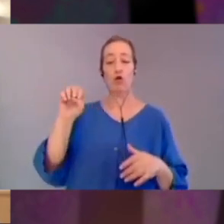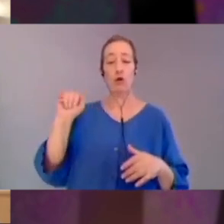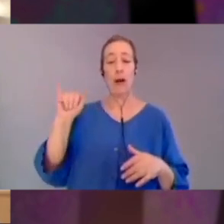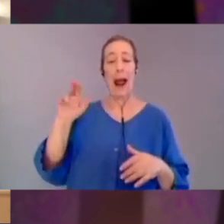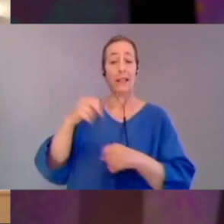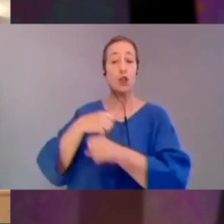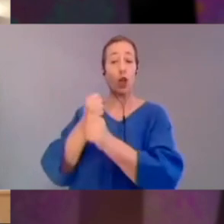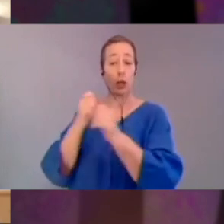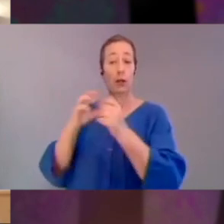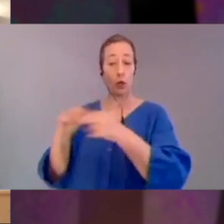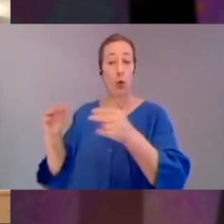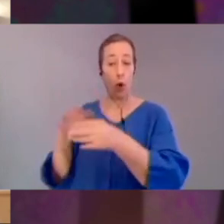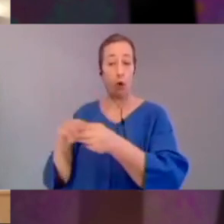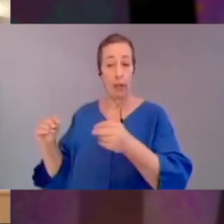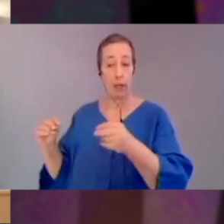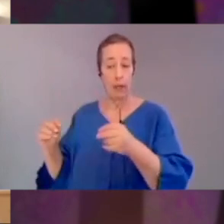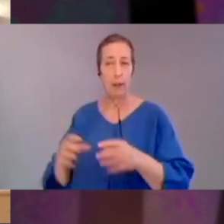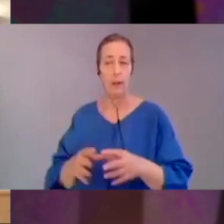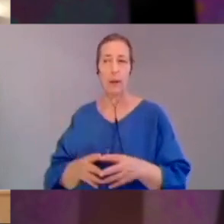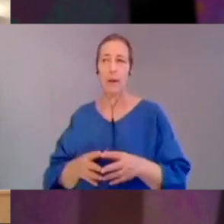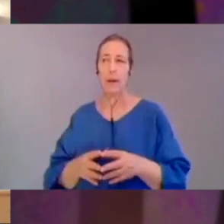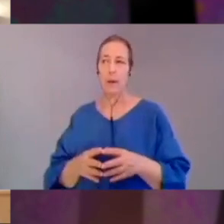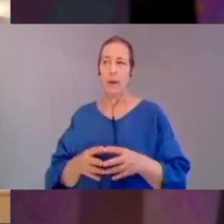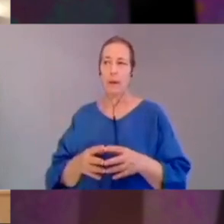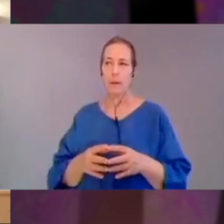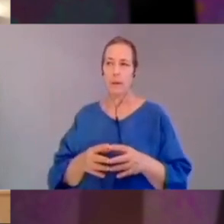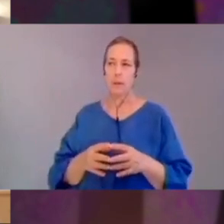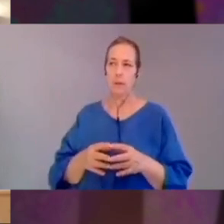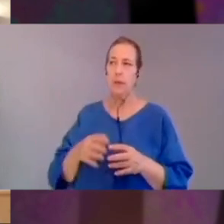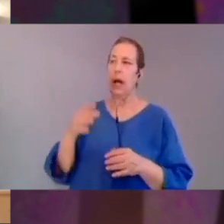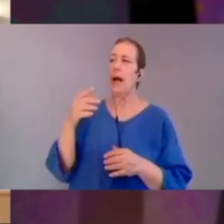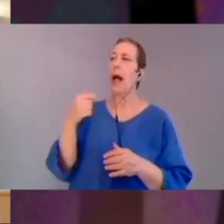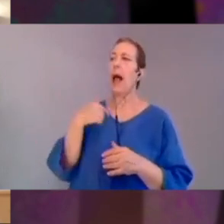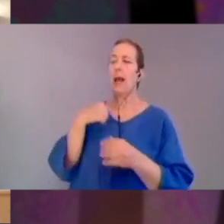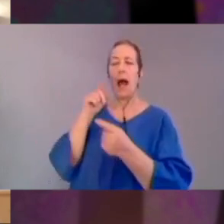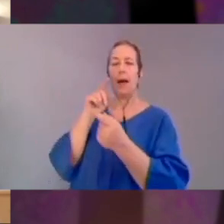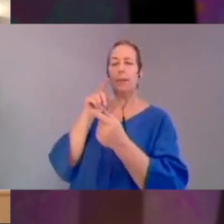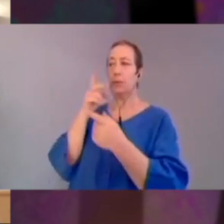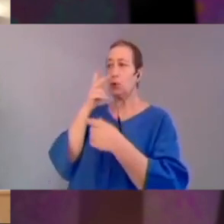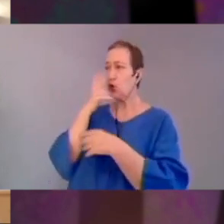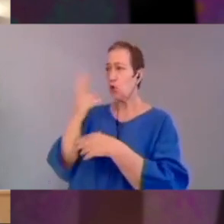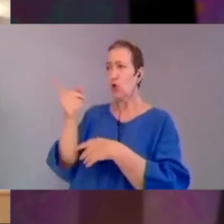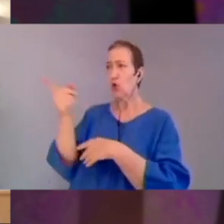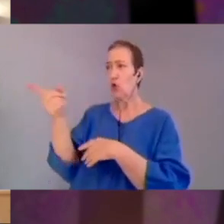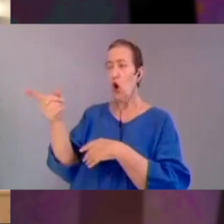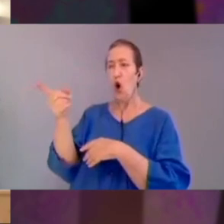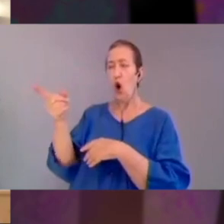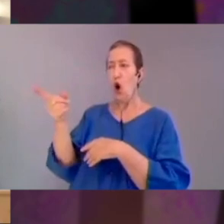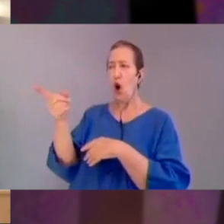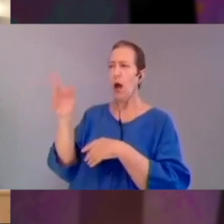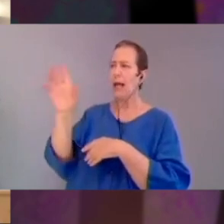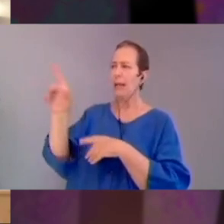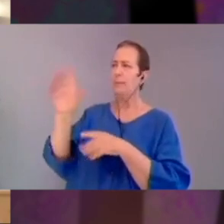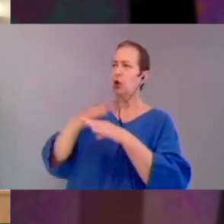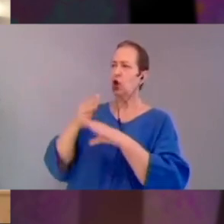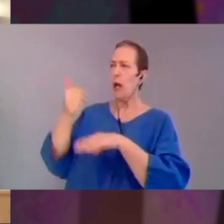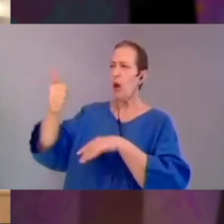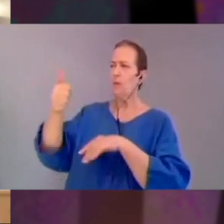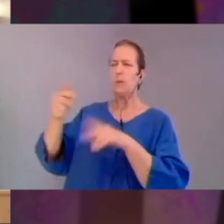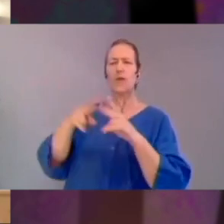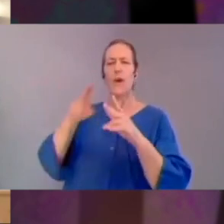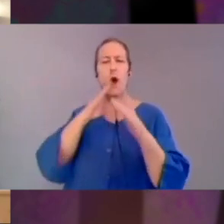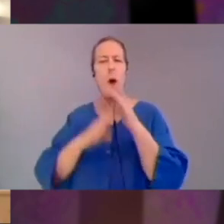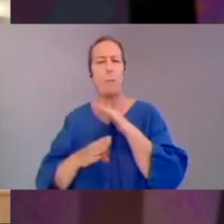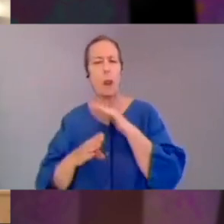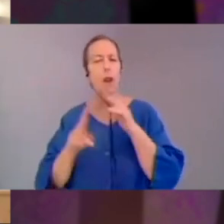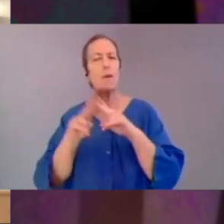And I just saw this, I mean, what I think about is a really humble and beautiful way of sharing himself. You know, this is,